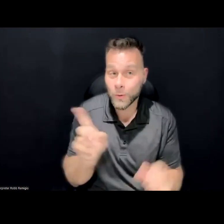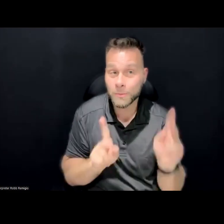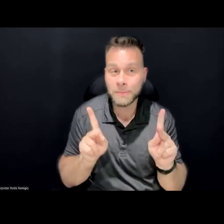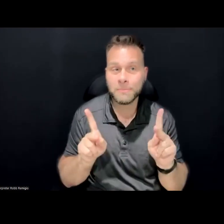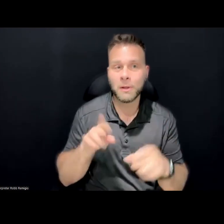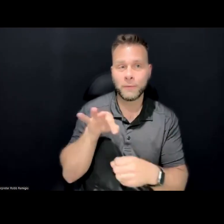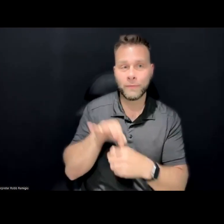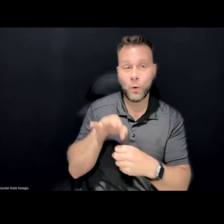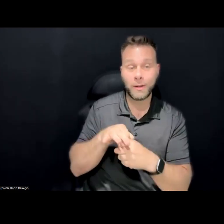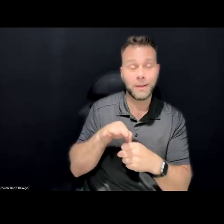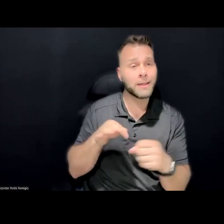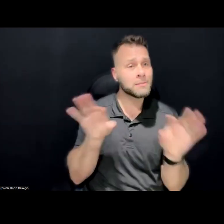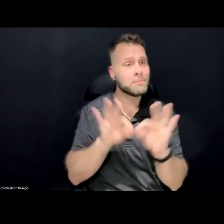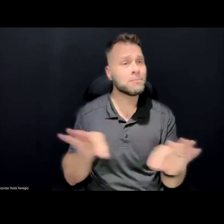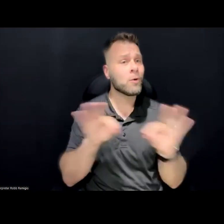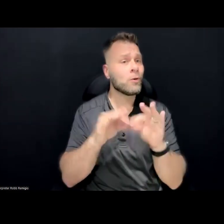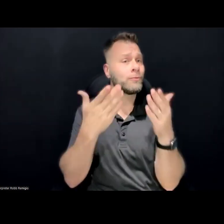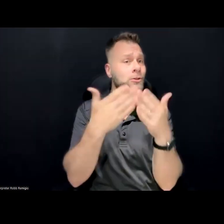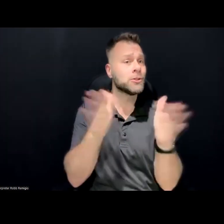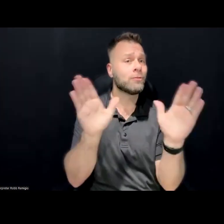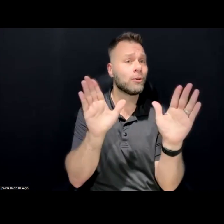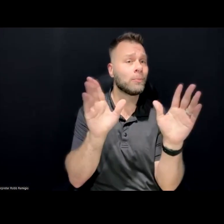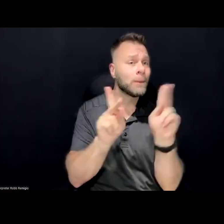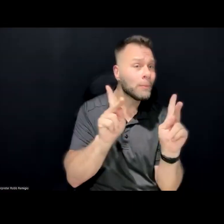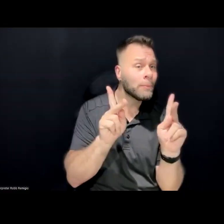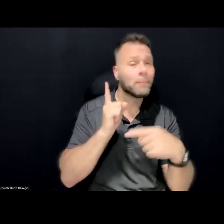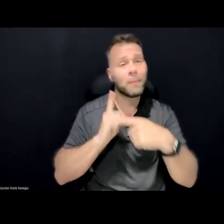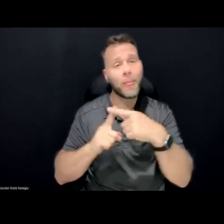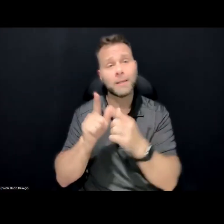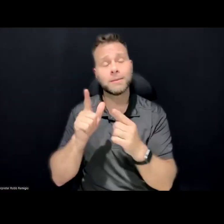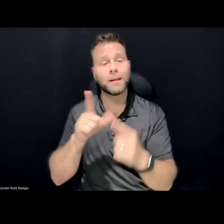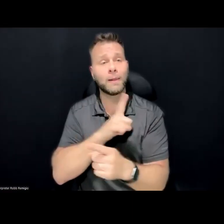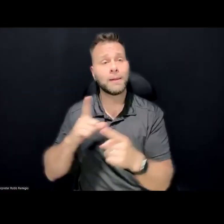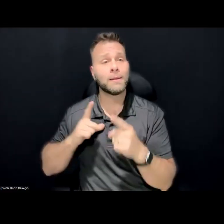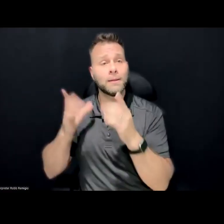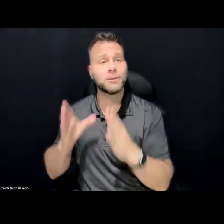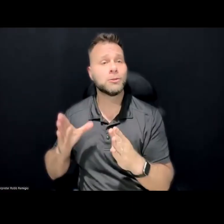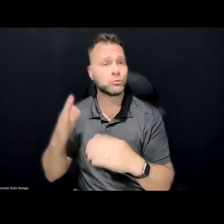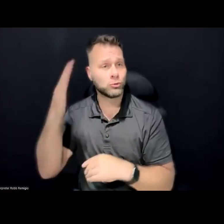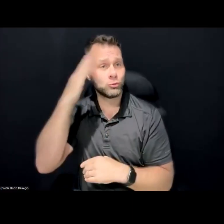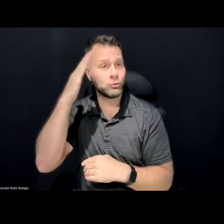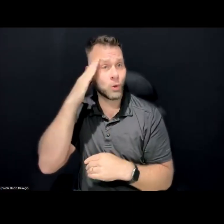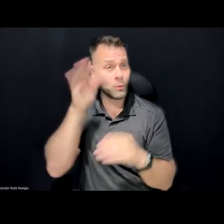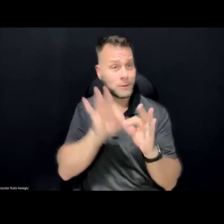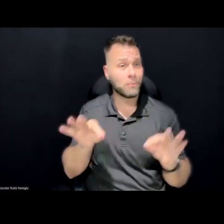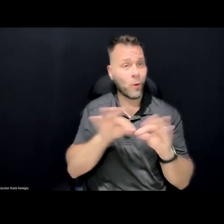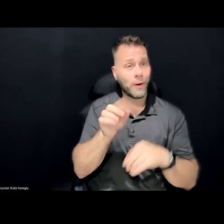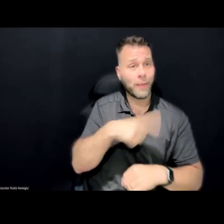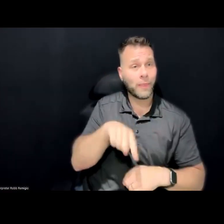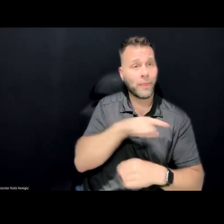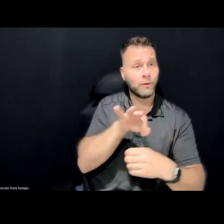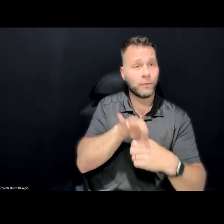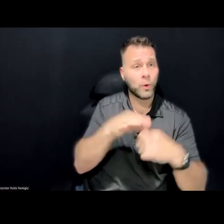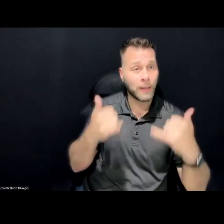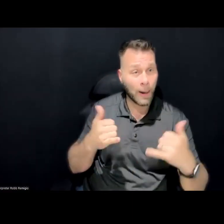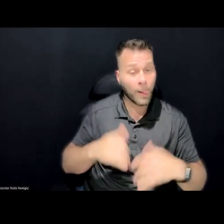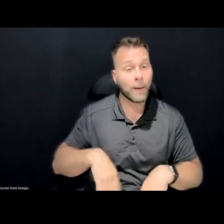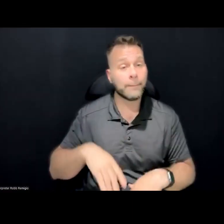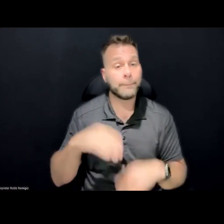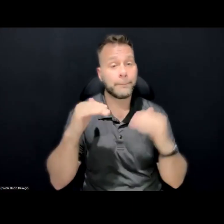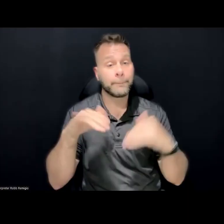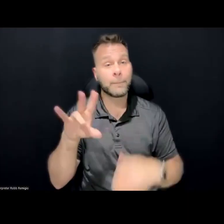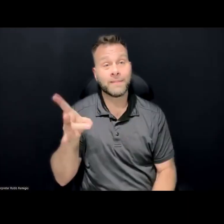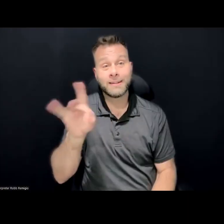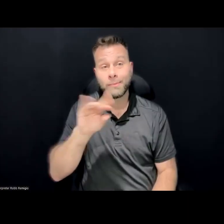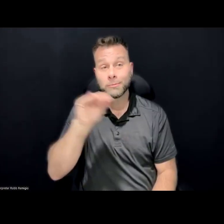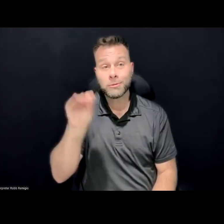population, especially our legislators, to understand that. For 78% of immigrants in Massachusetts are authorized